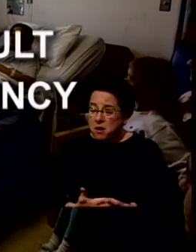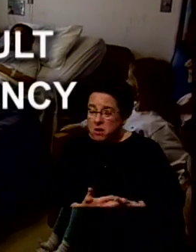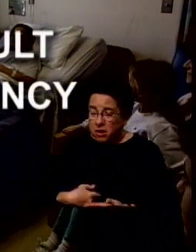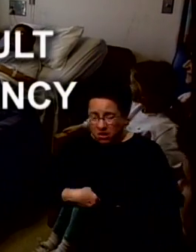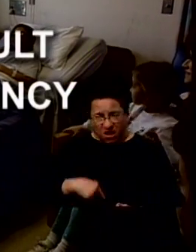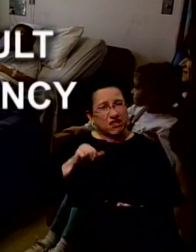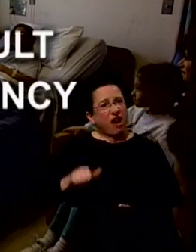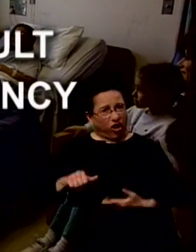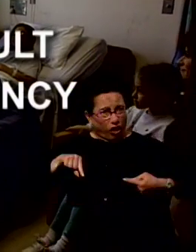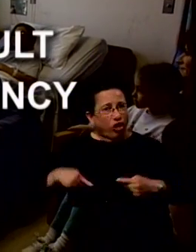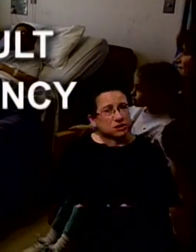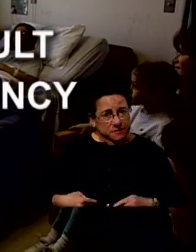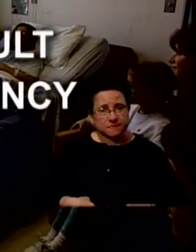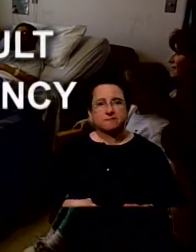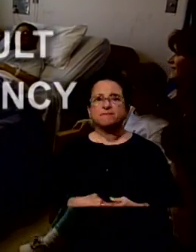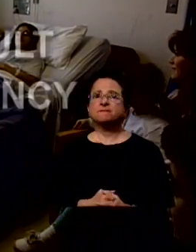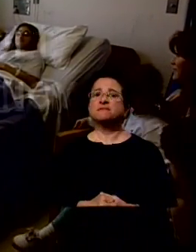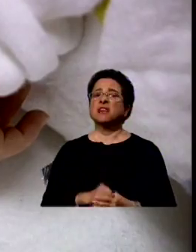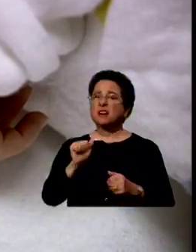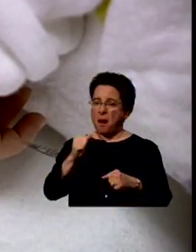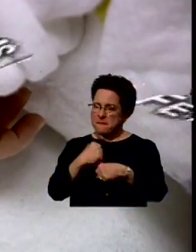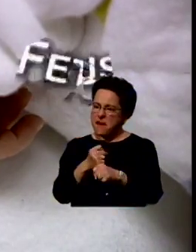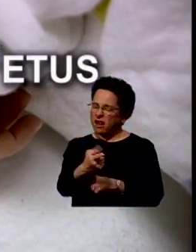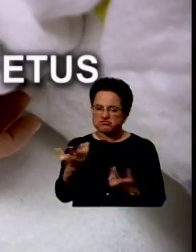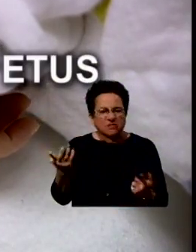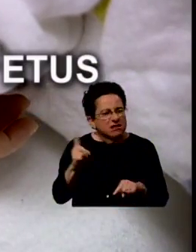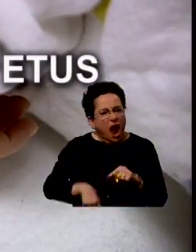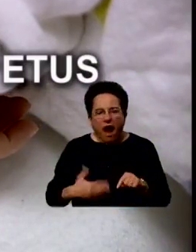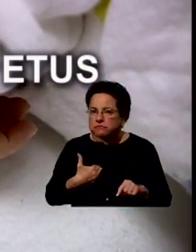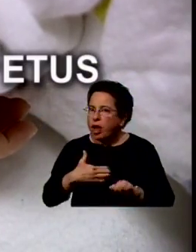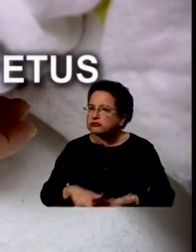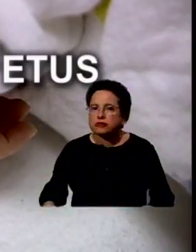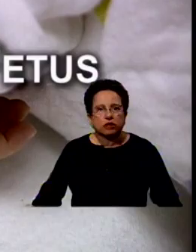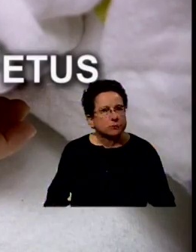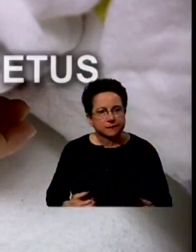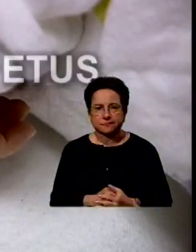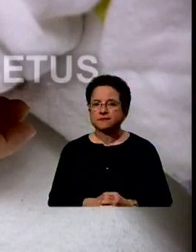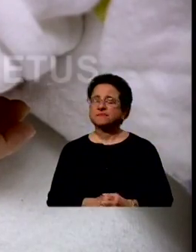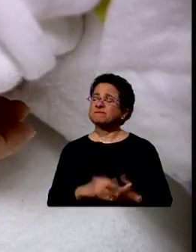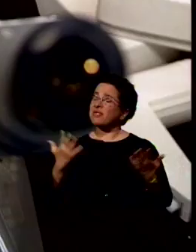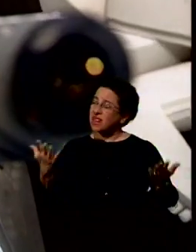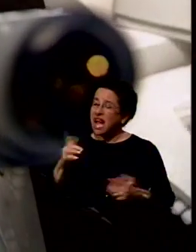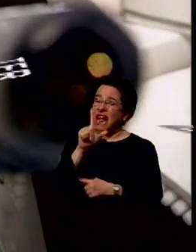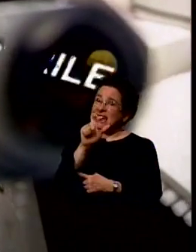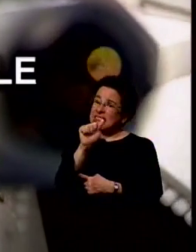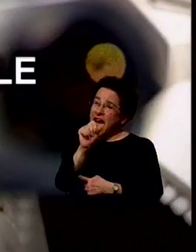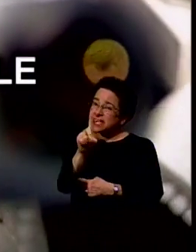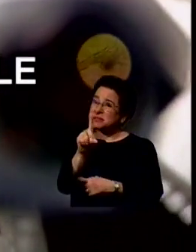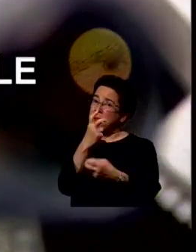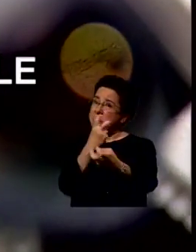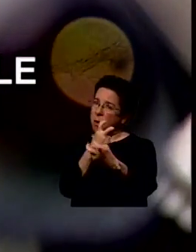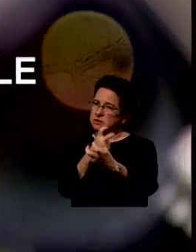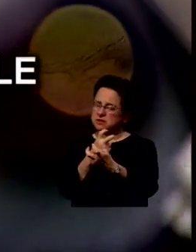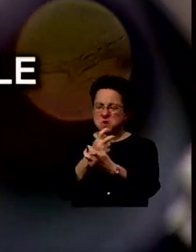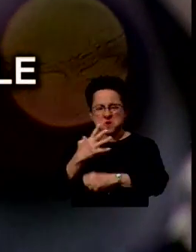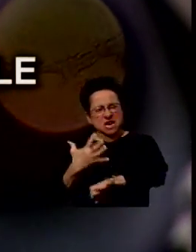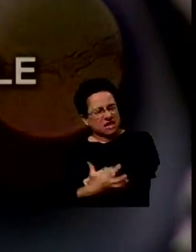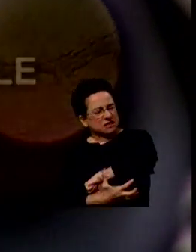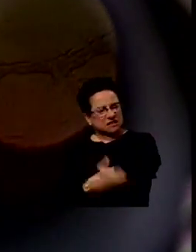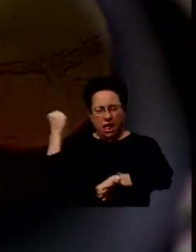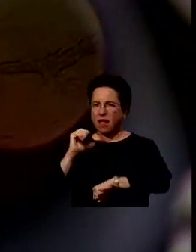causes difficult pregnancy, can hurt the fetus, can make you sterile.